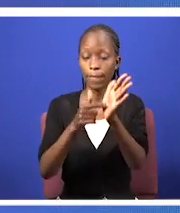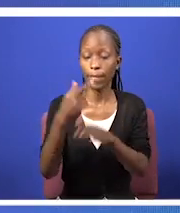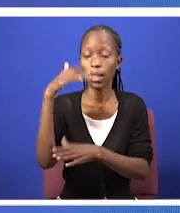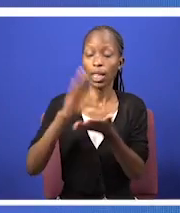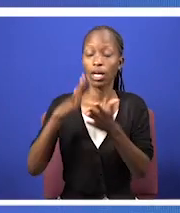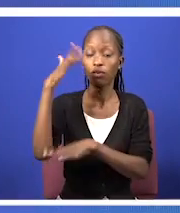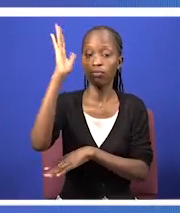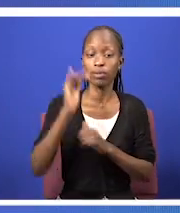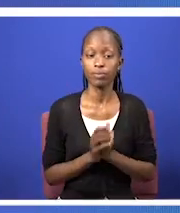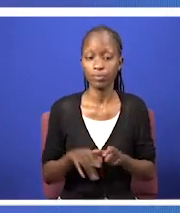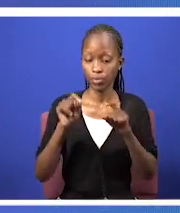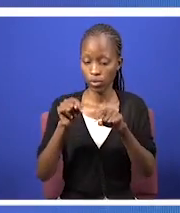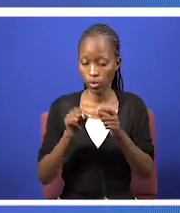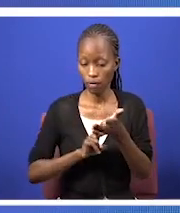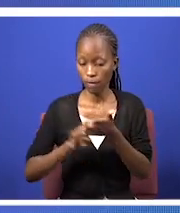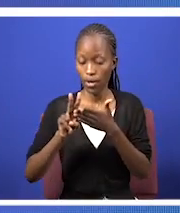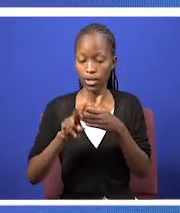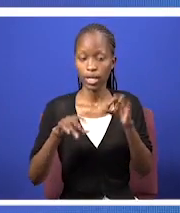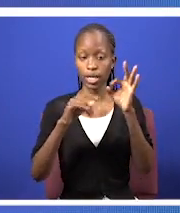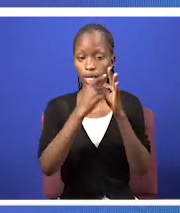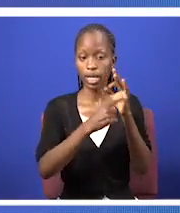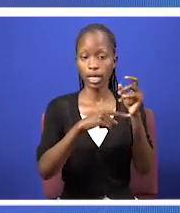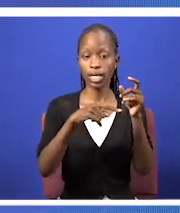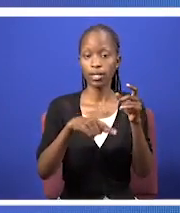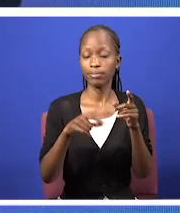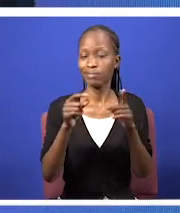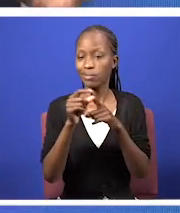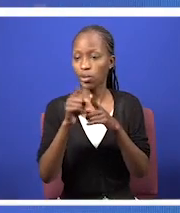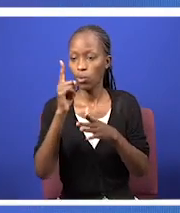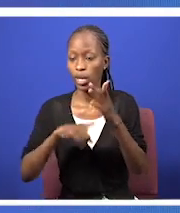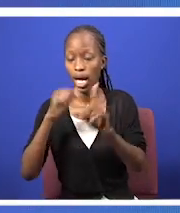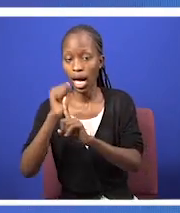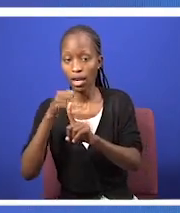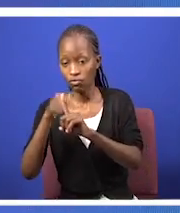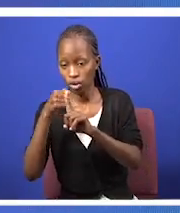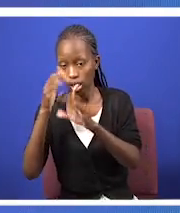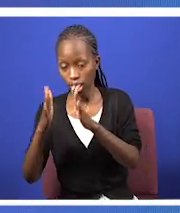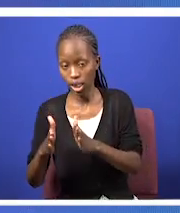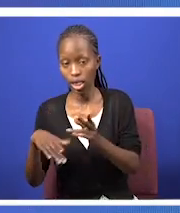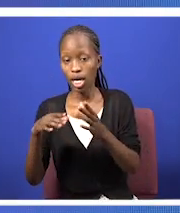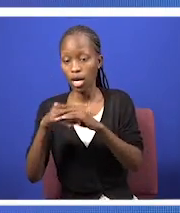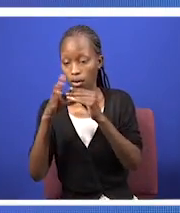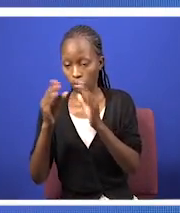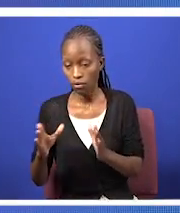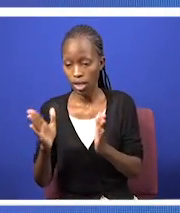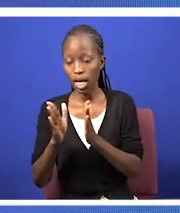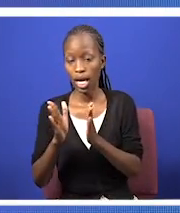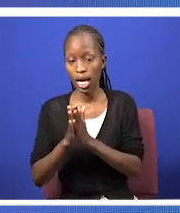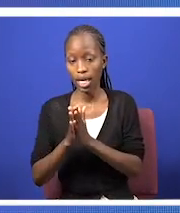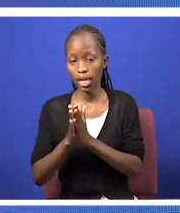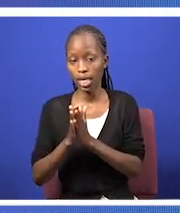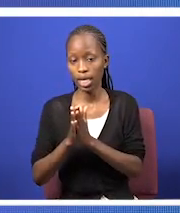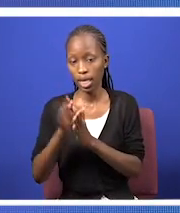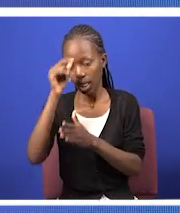of God. In our text today, these three titles are Advocate, Comforter, and